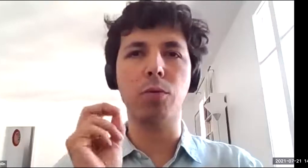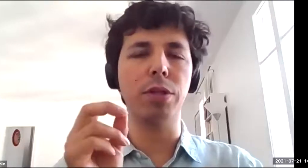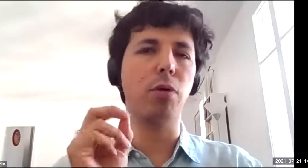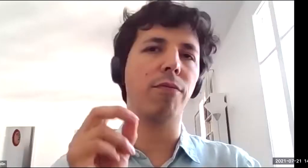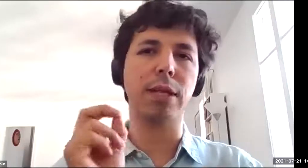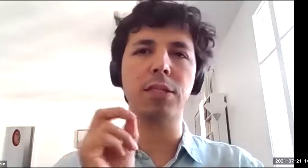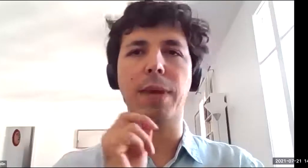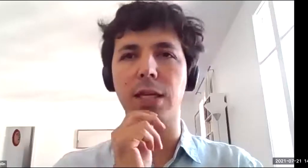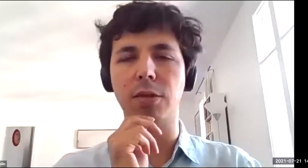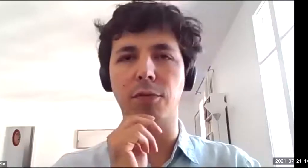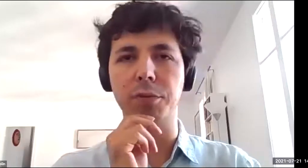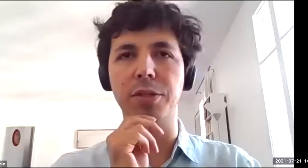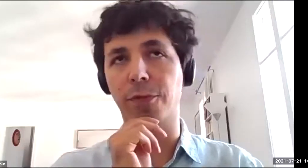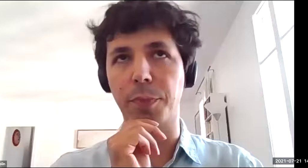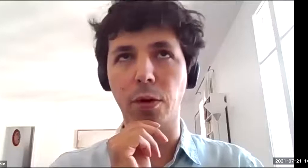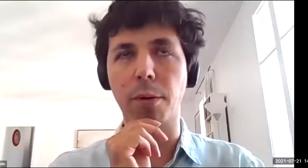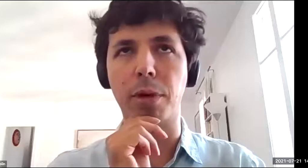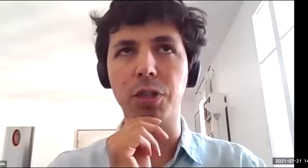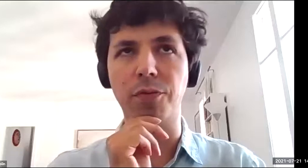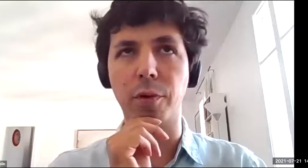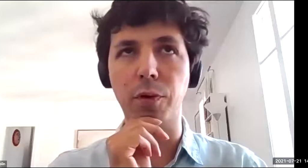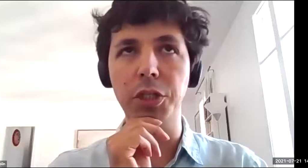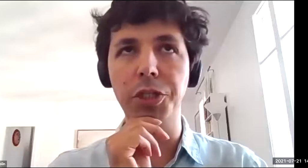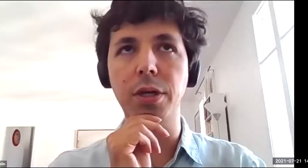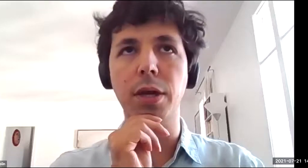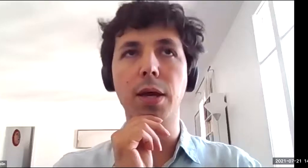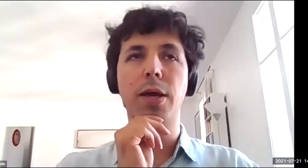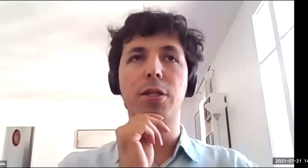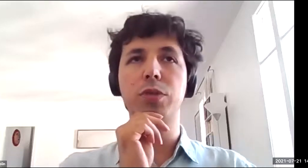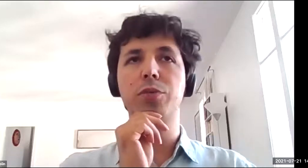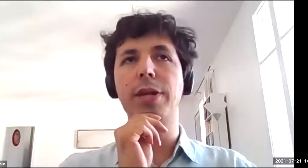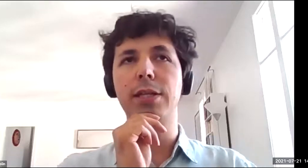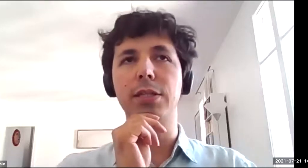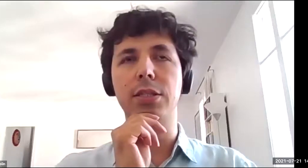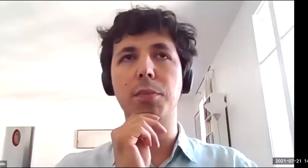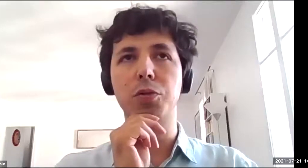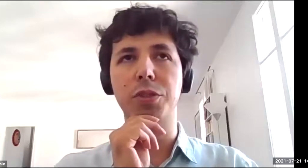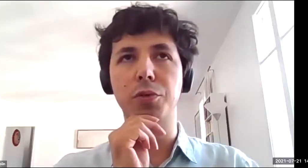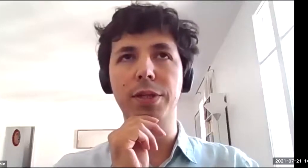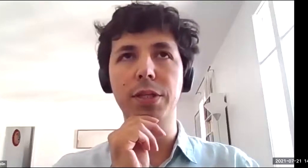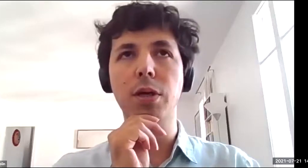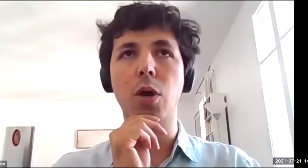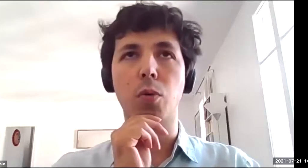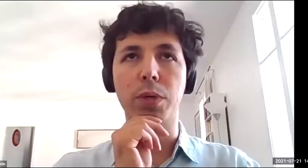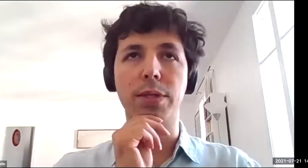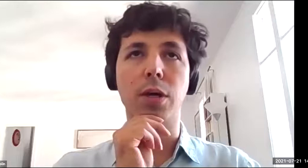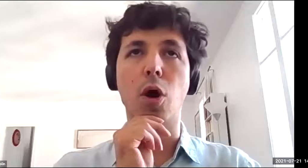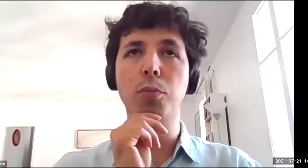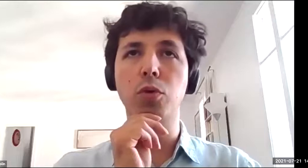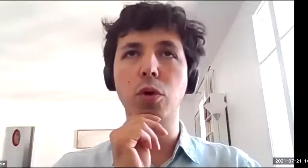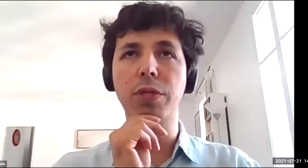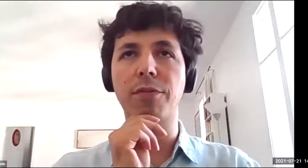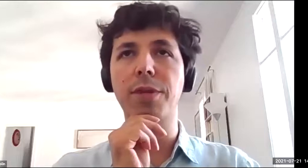new thematic window and financing mechanism from the Global Partnership for Education. This was created in December 2020